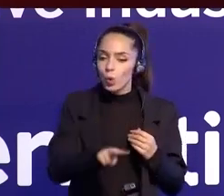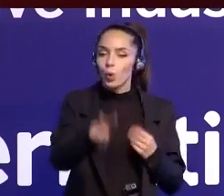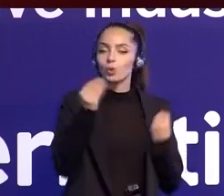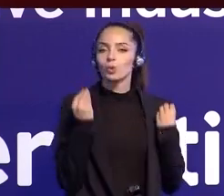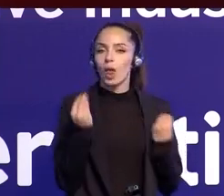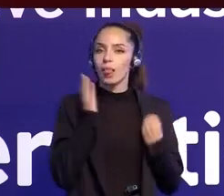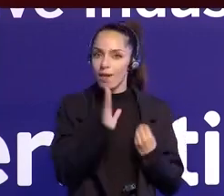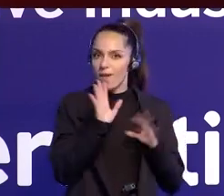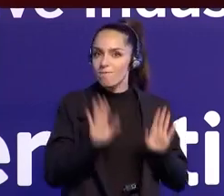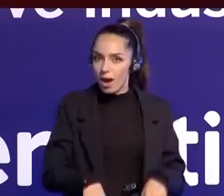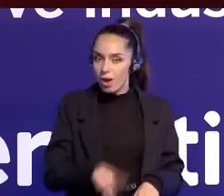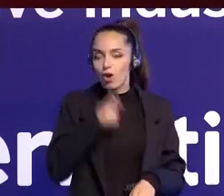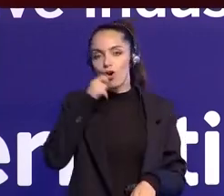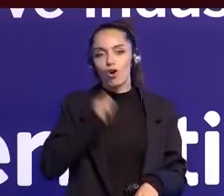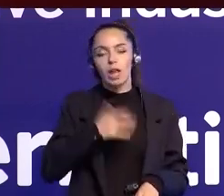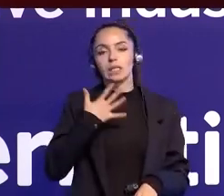chosen.